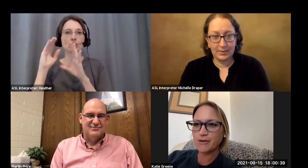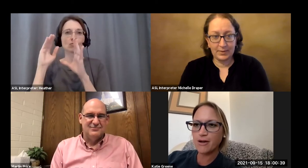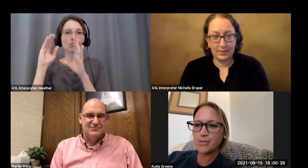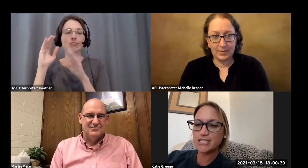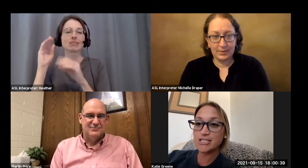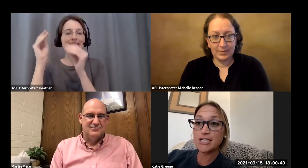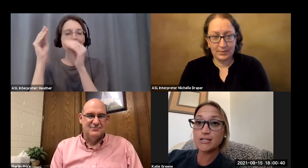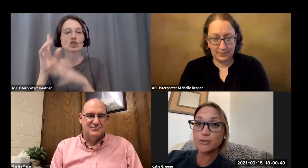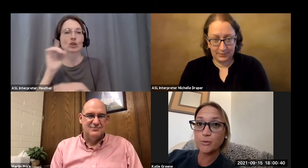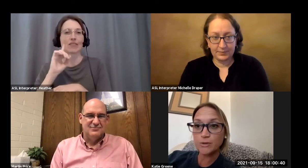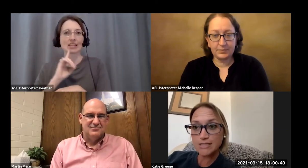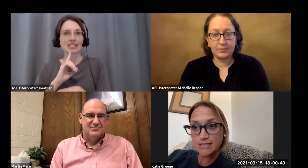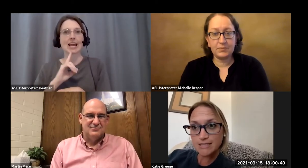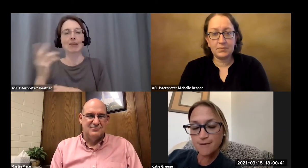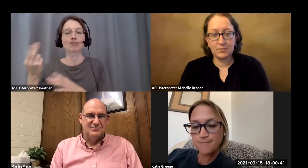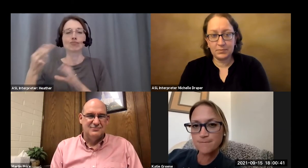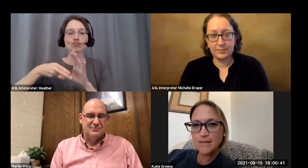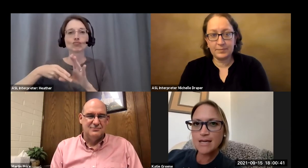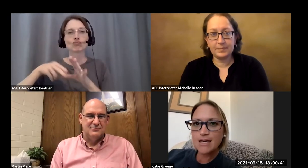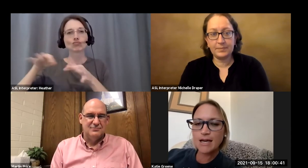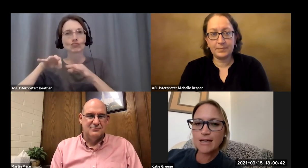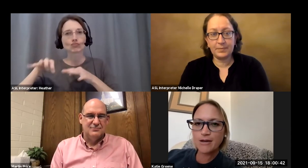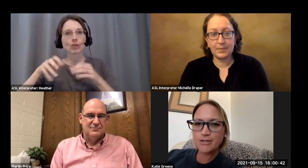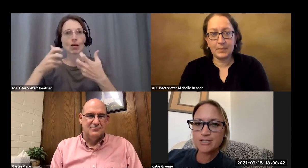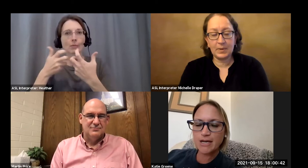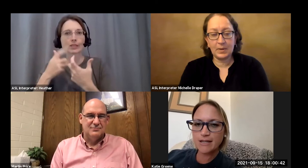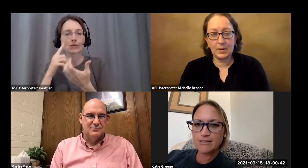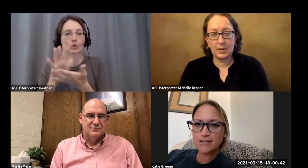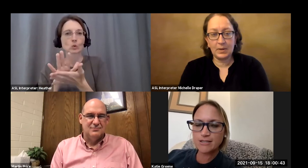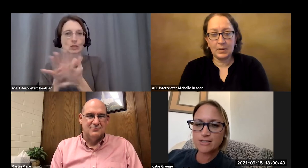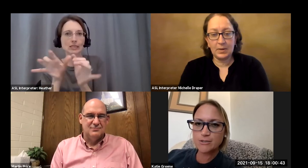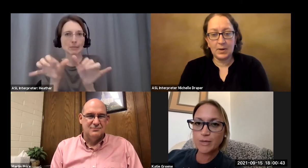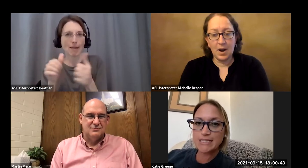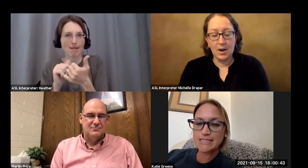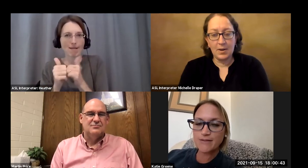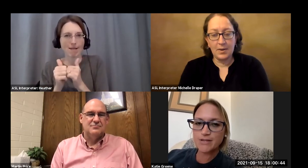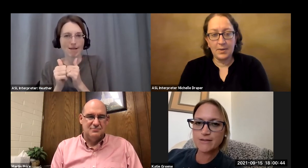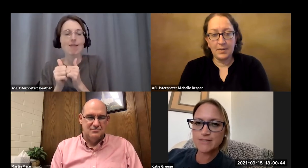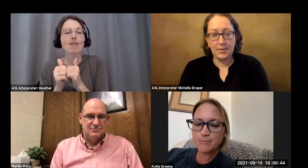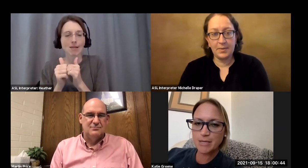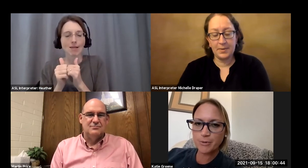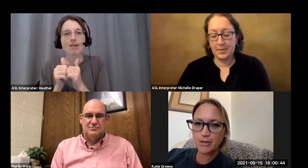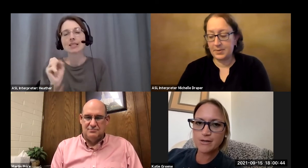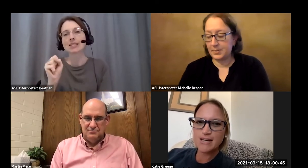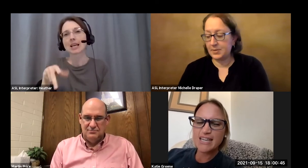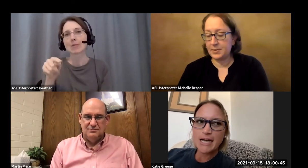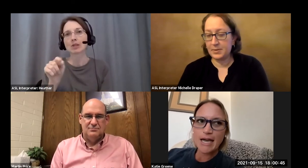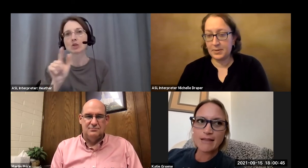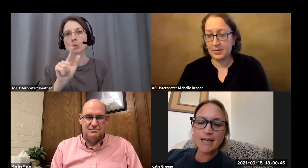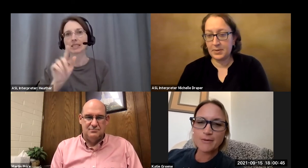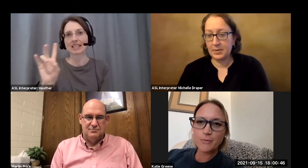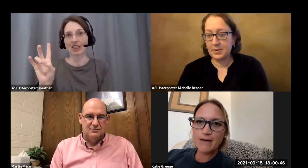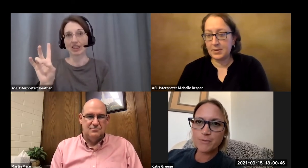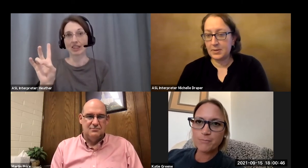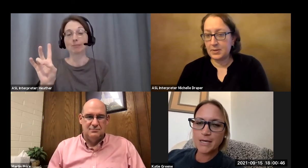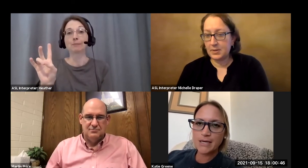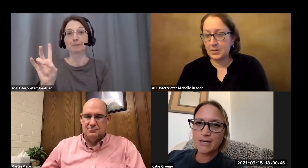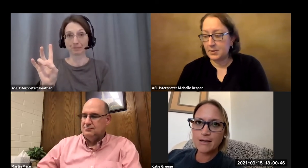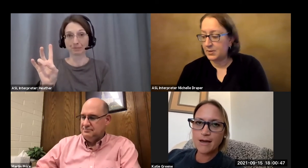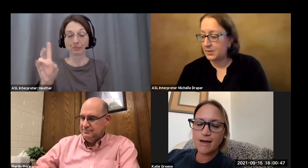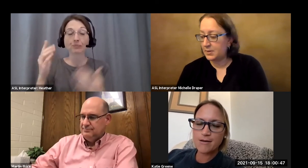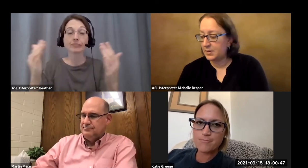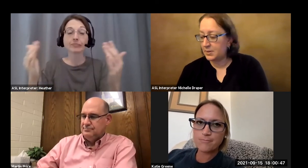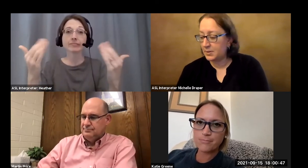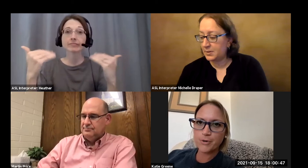all about accommodations in the school system and how to do that. That is on the 27th of September. And then we have a